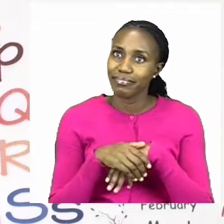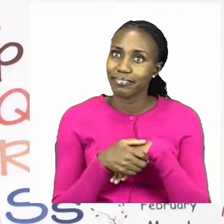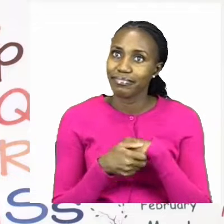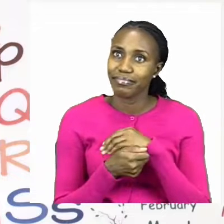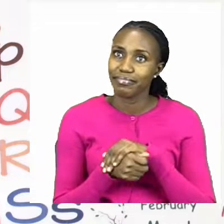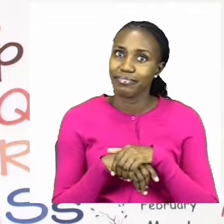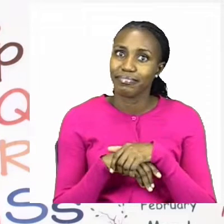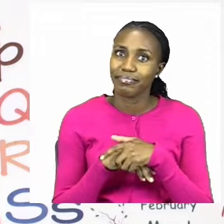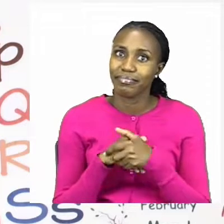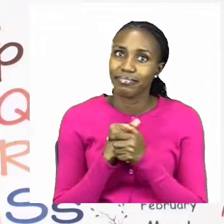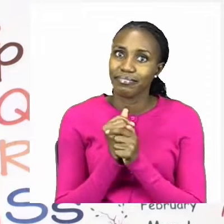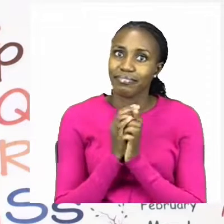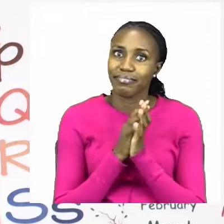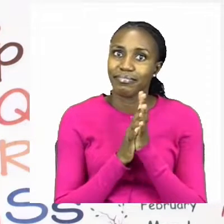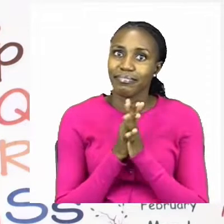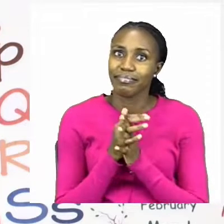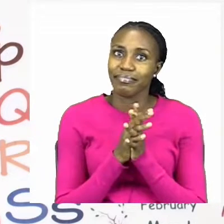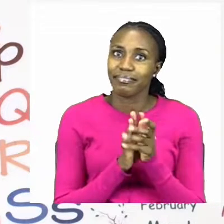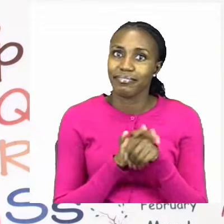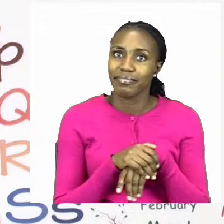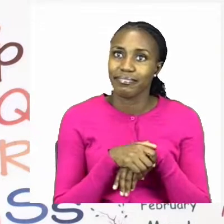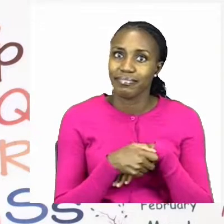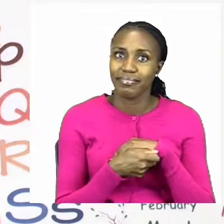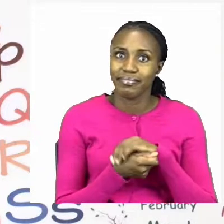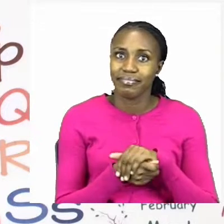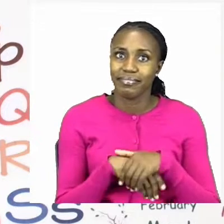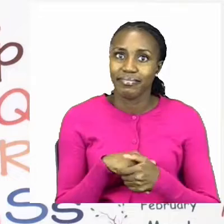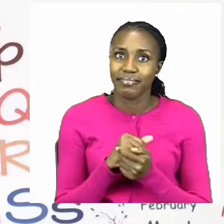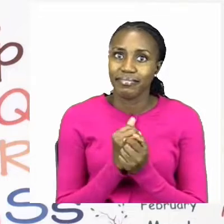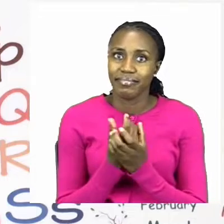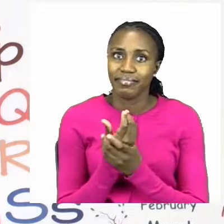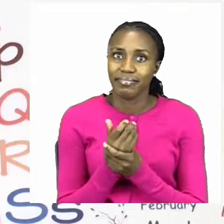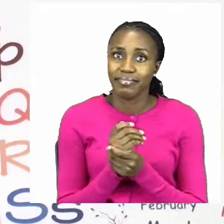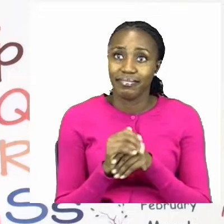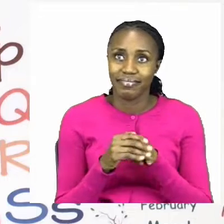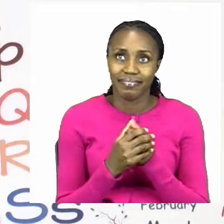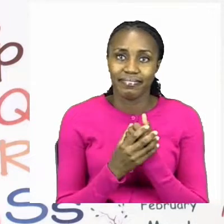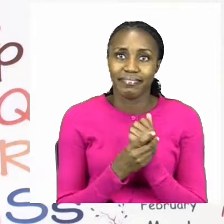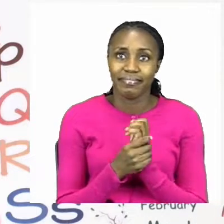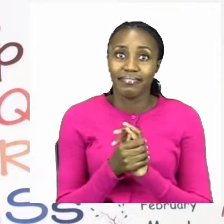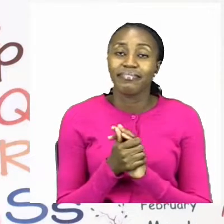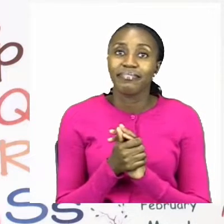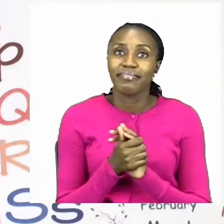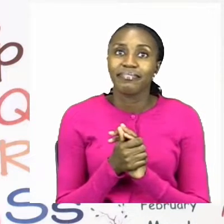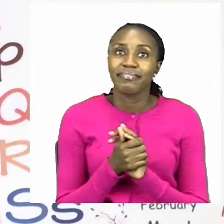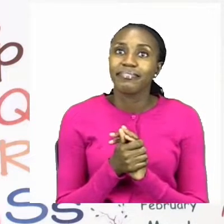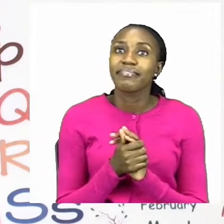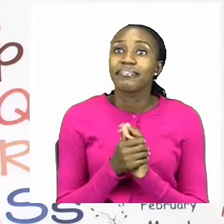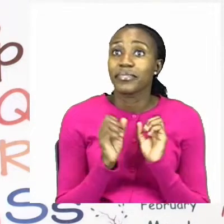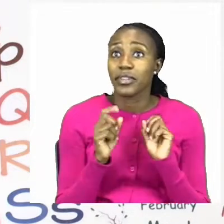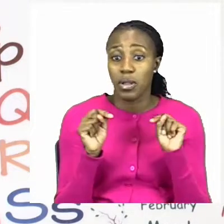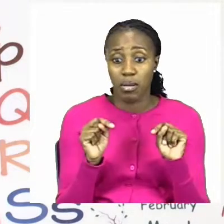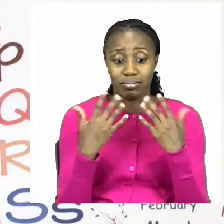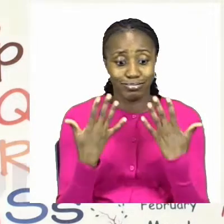any sanitizer, you can always go ahead and wash your hands with soap and water. Now that our hands